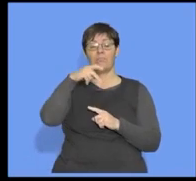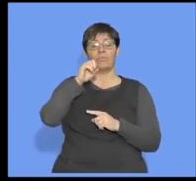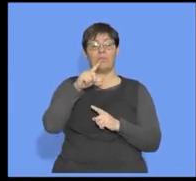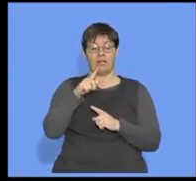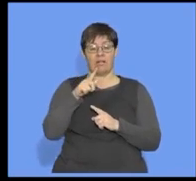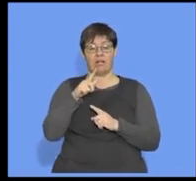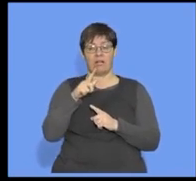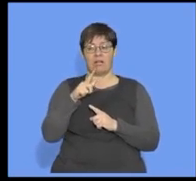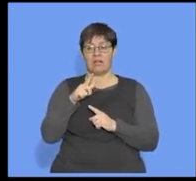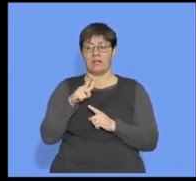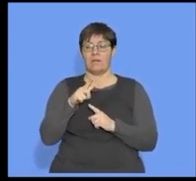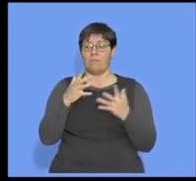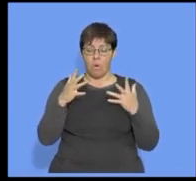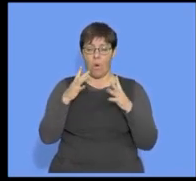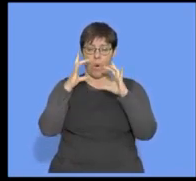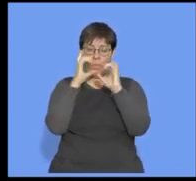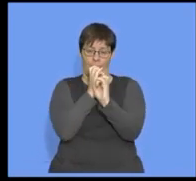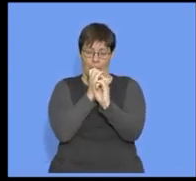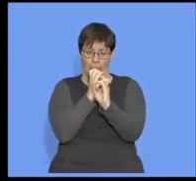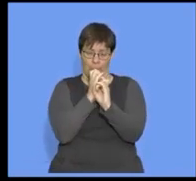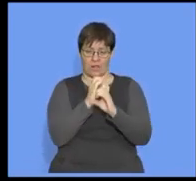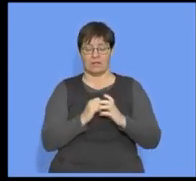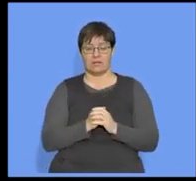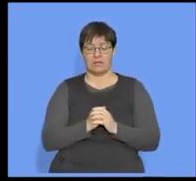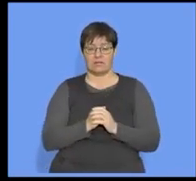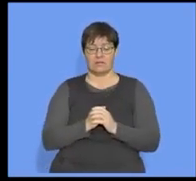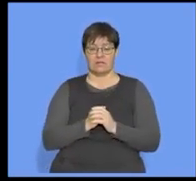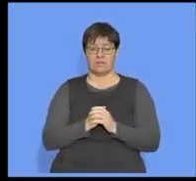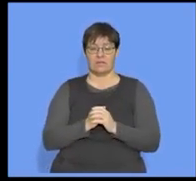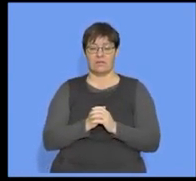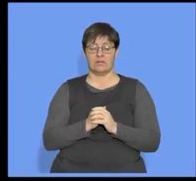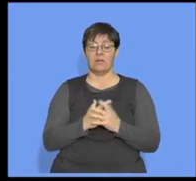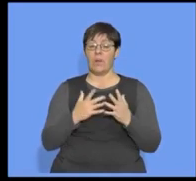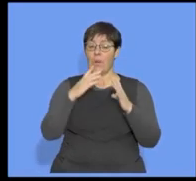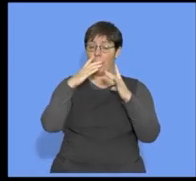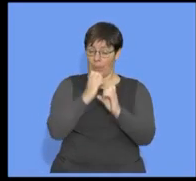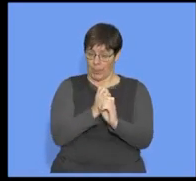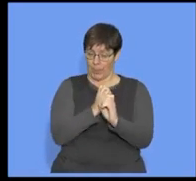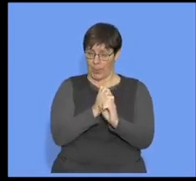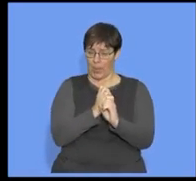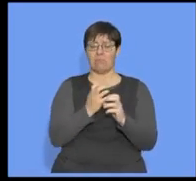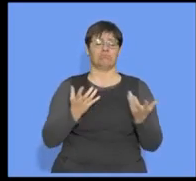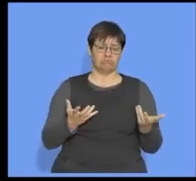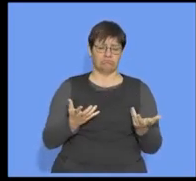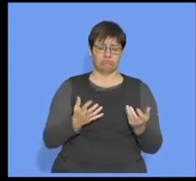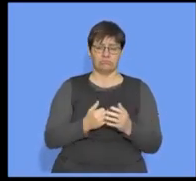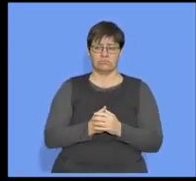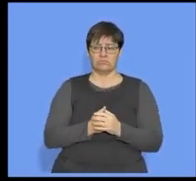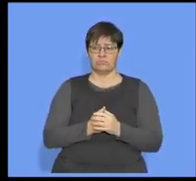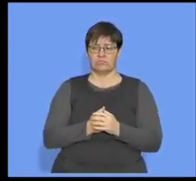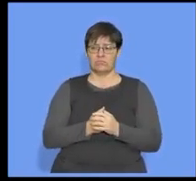pupil constricts or becomes smaller. Then if it is smaller,